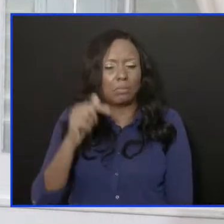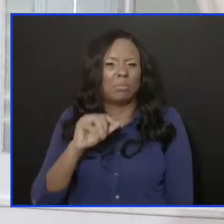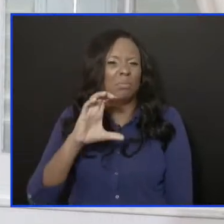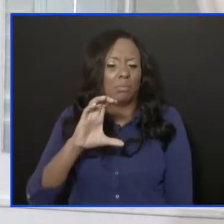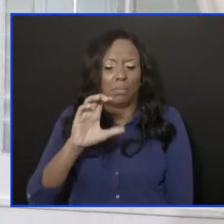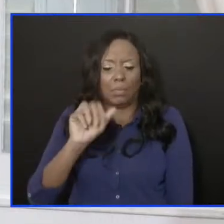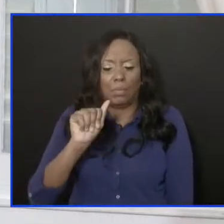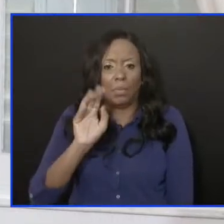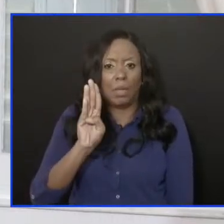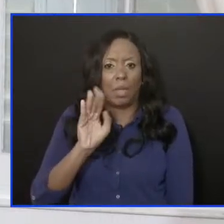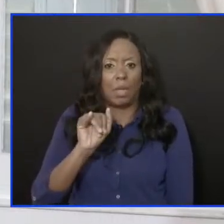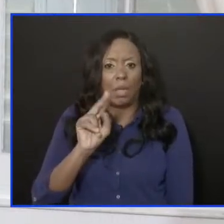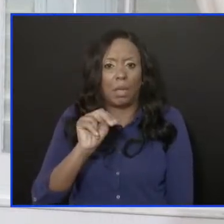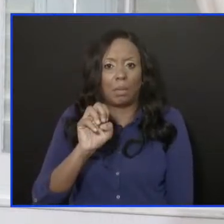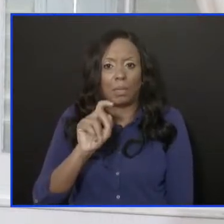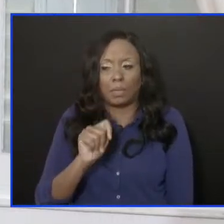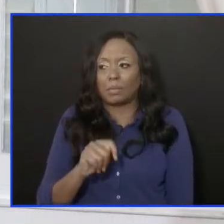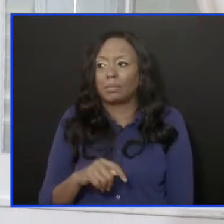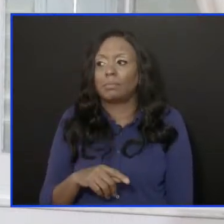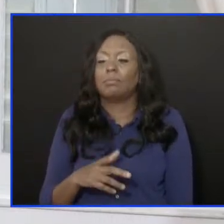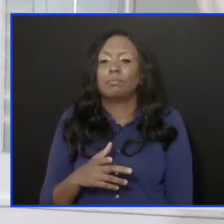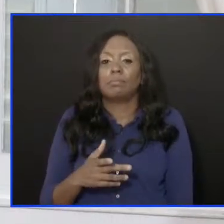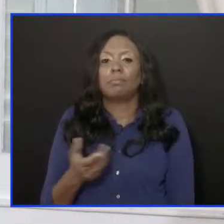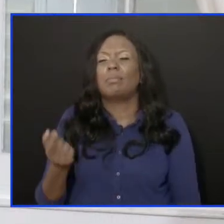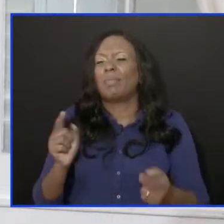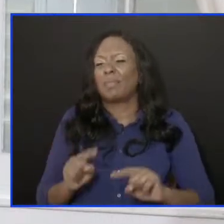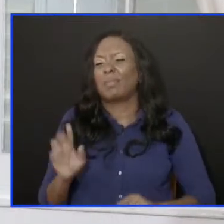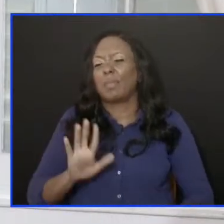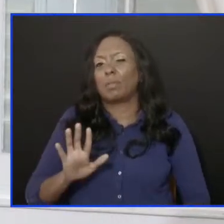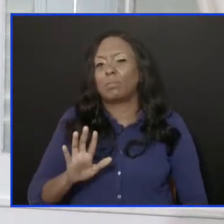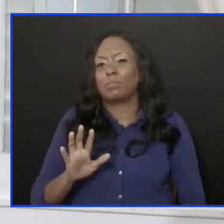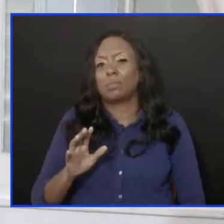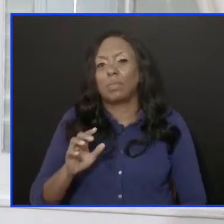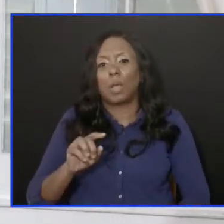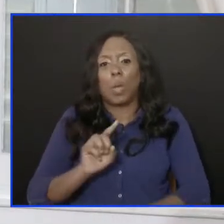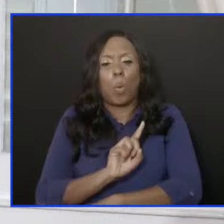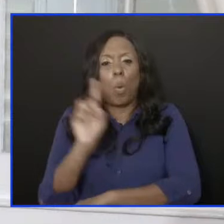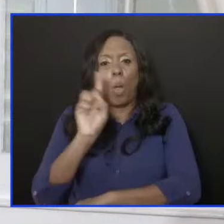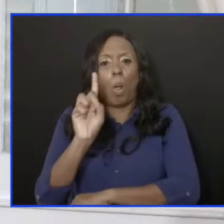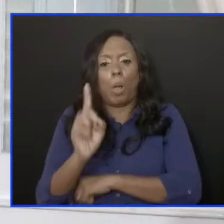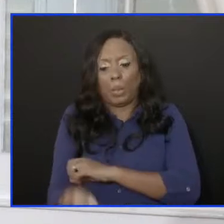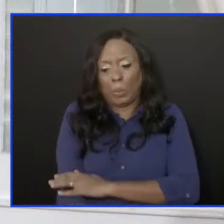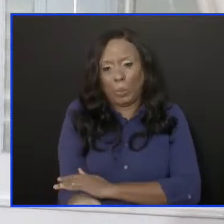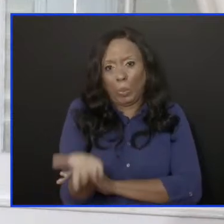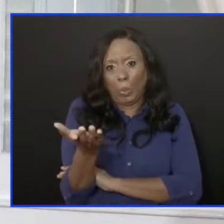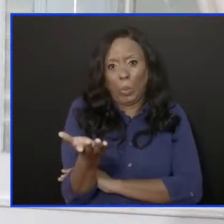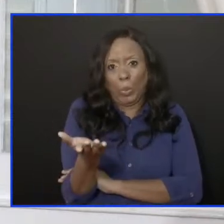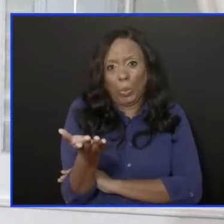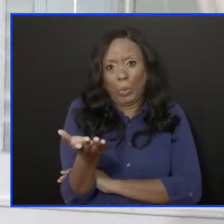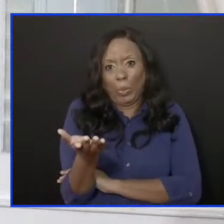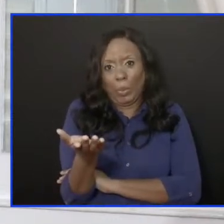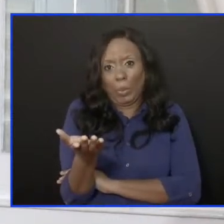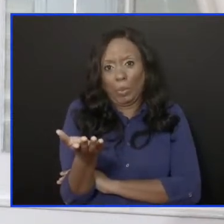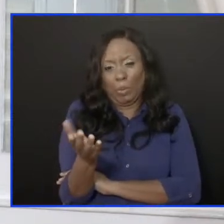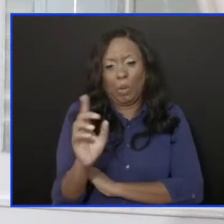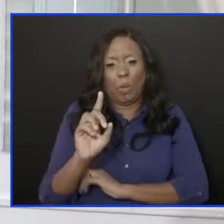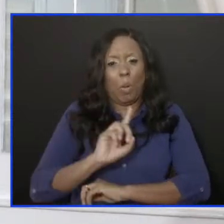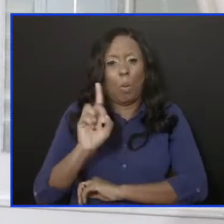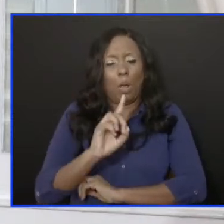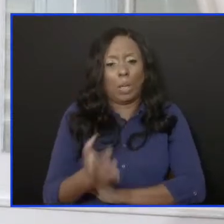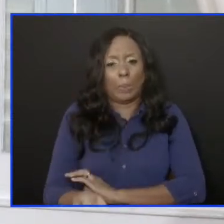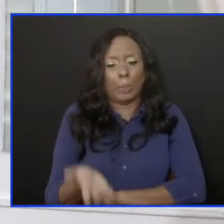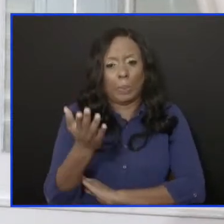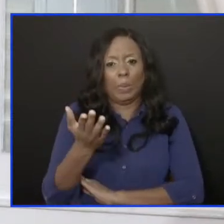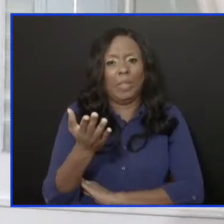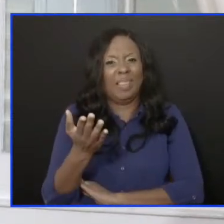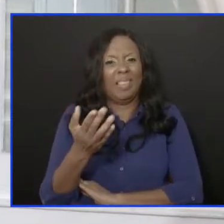came around 1 o'clock or so on Thursday, and we tried then to convene a stakeholder meeting so that we would